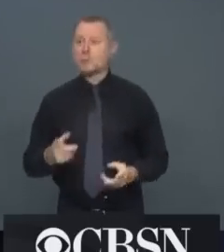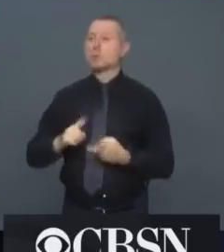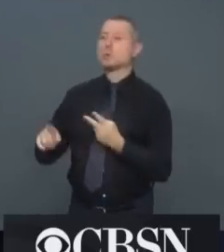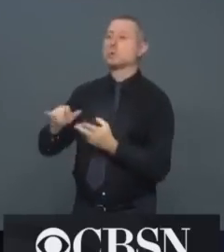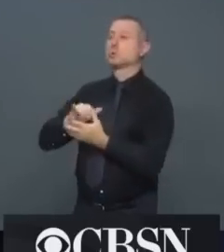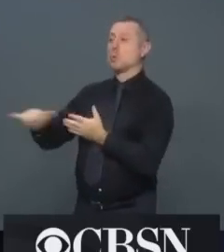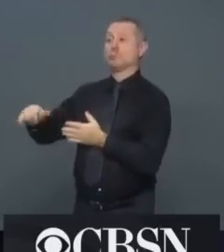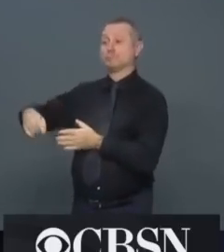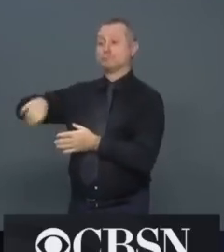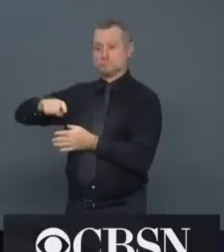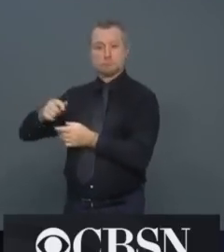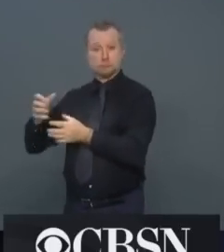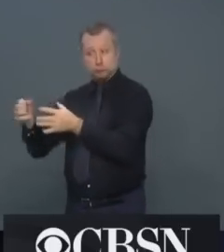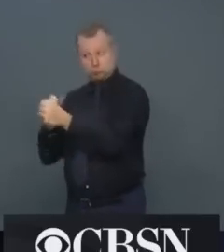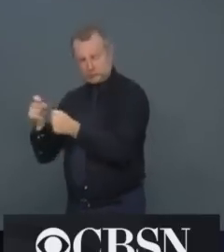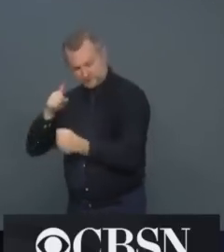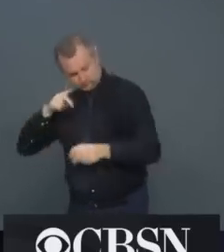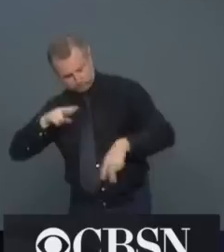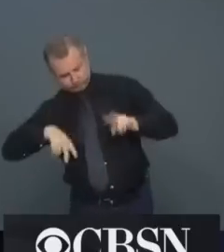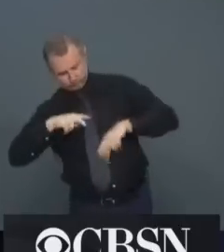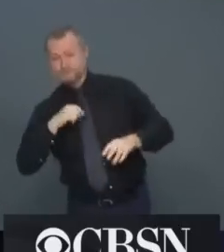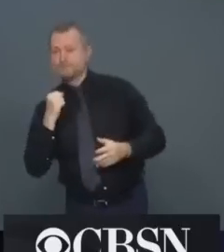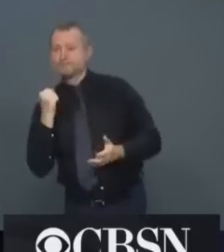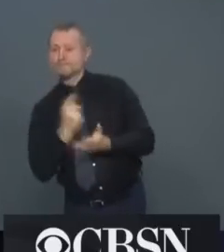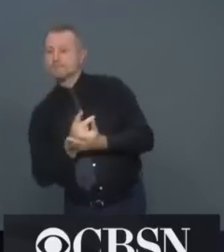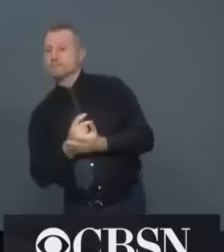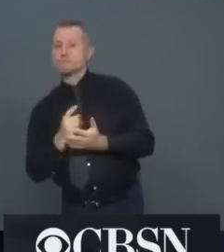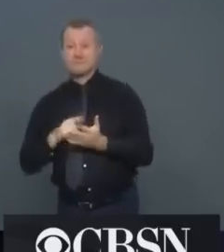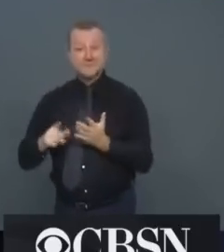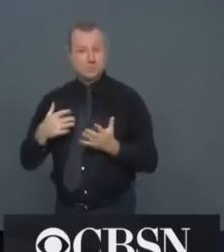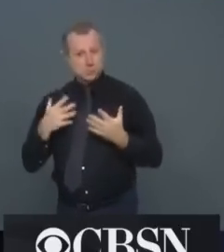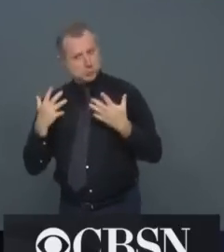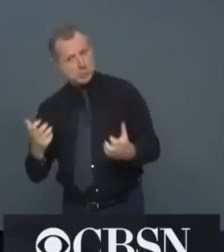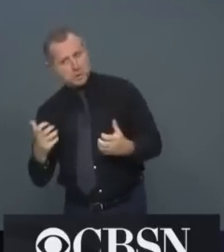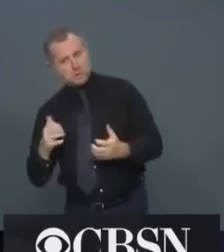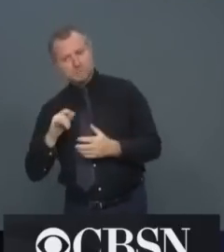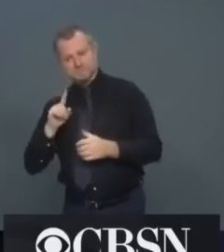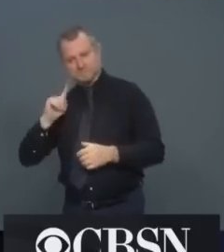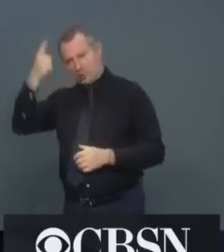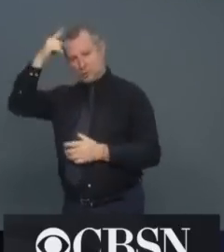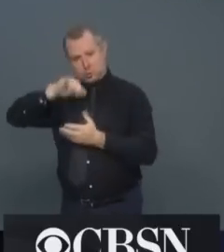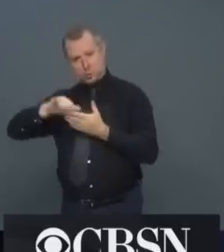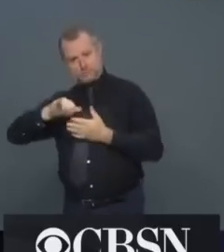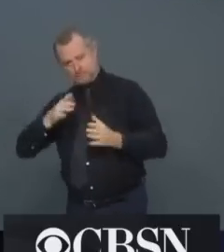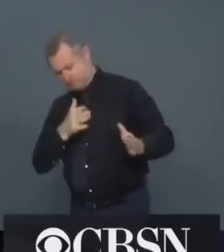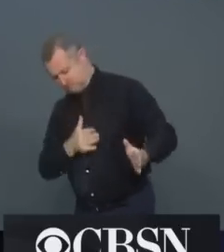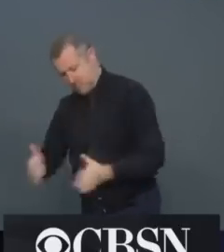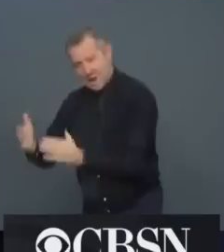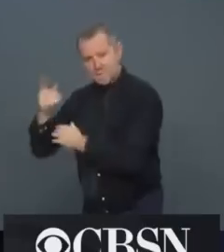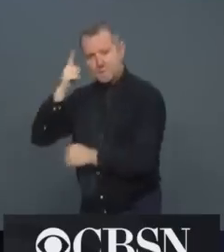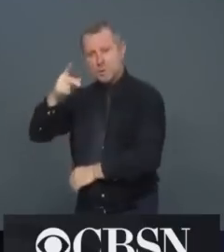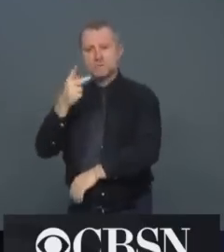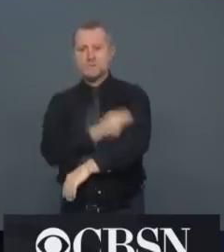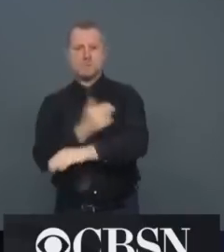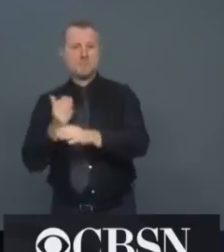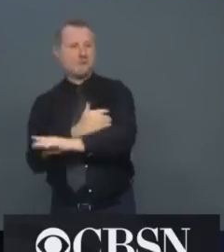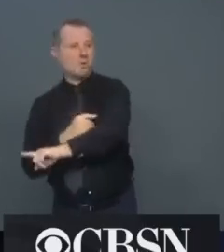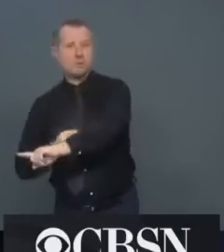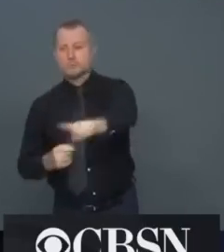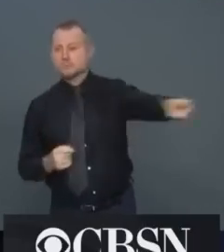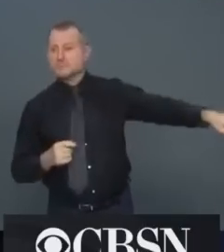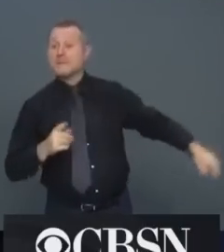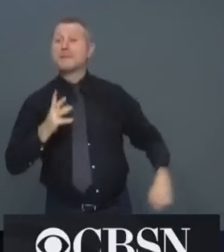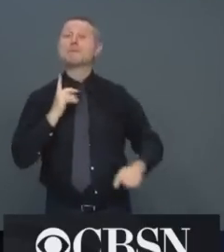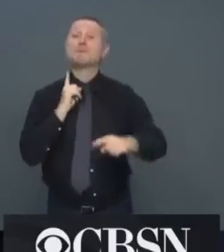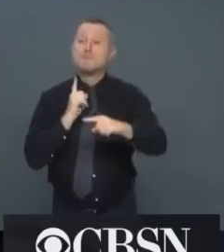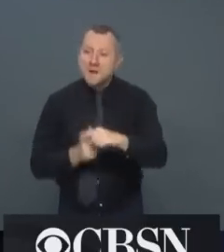have a vaccination plan. I'd like to be the first in the United States. And complicating factor around all of it, you're seeing spikes